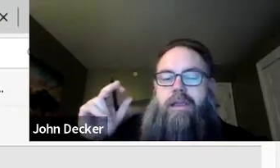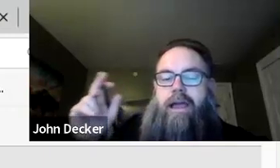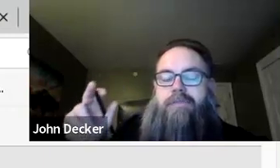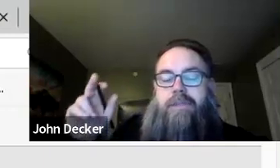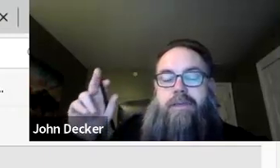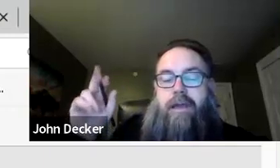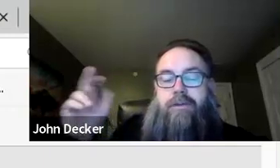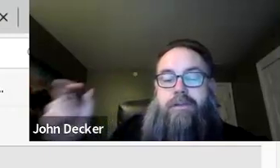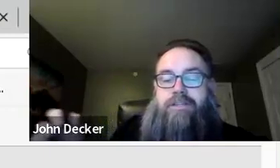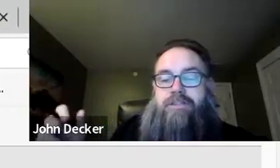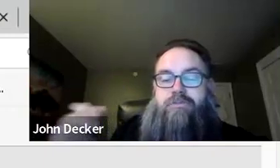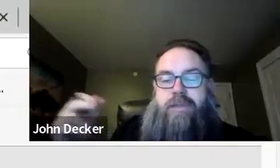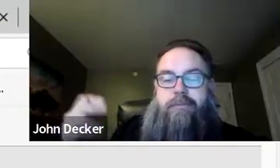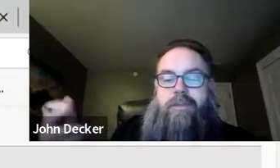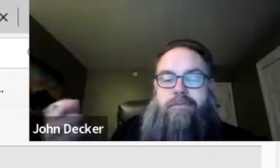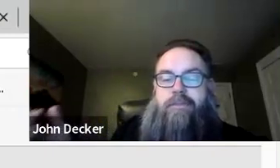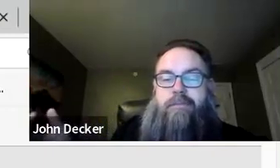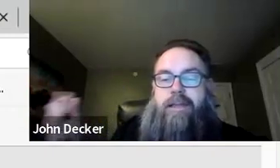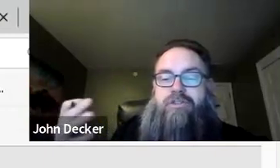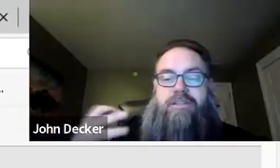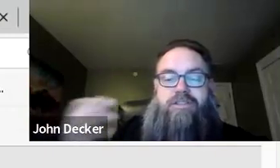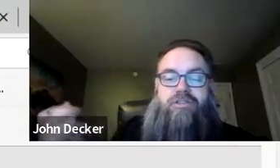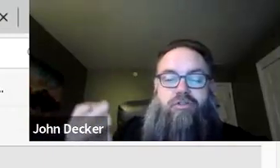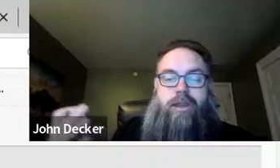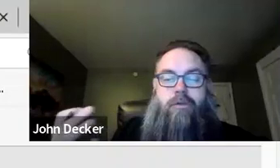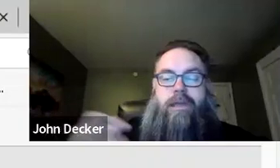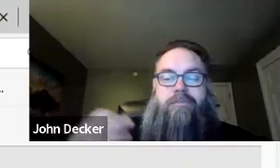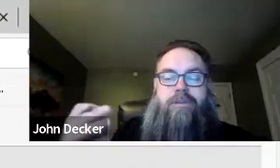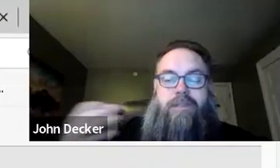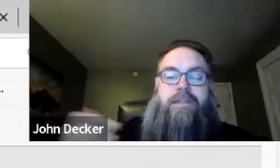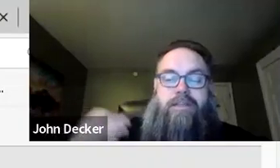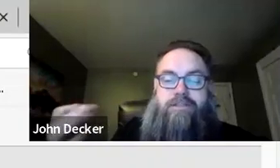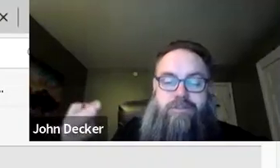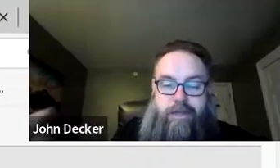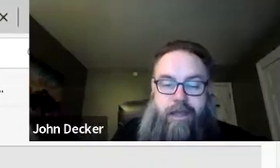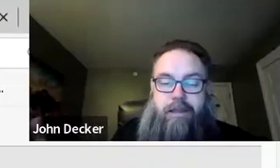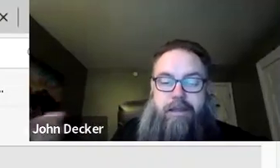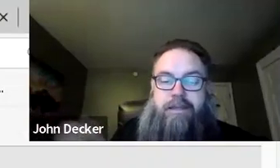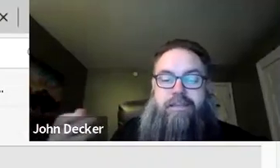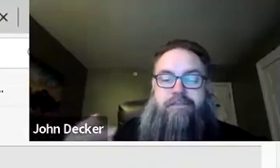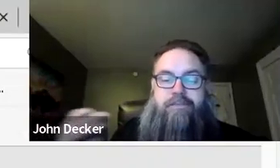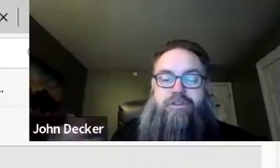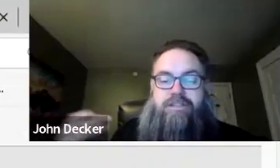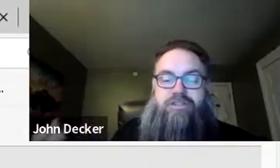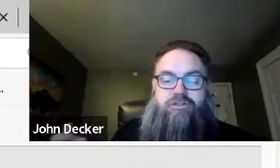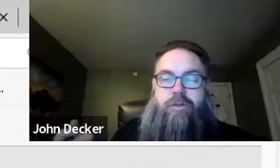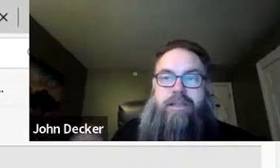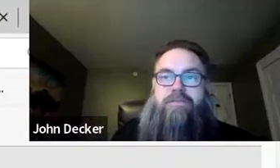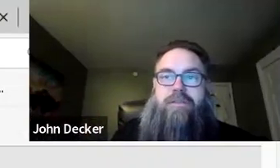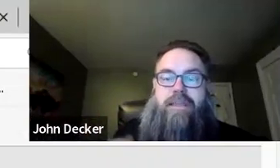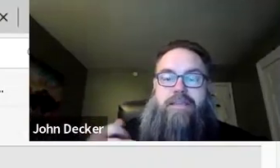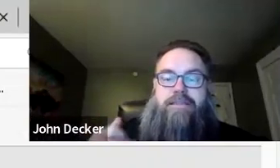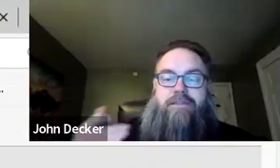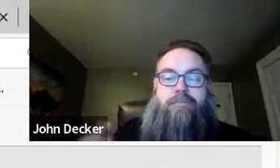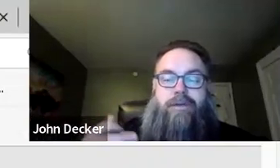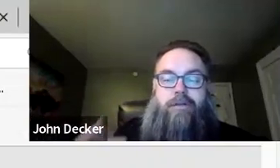we already have the calculation to be able to give them like a transitional rate, or we have the ability to do that, to give them a transitional rate